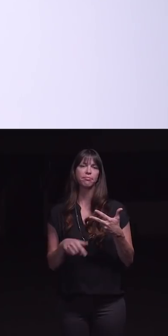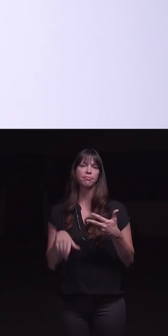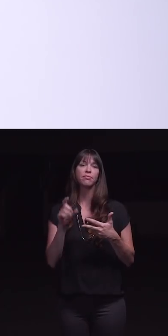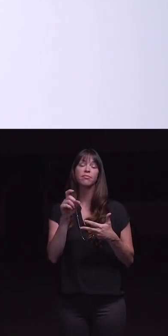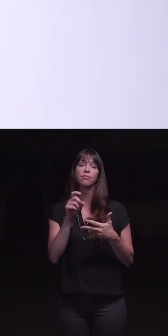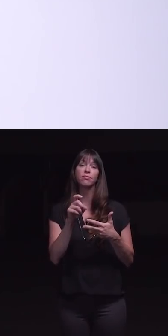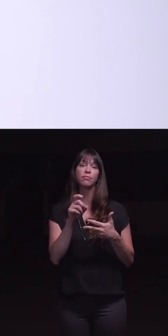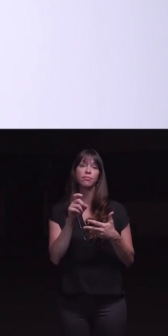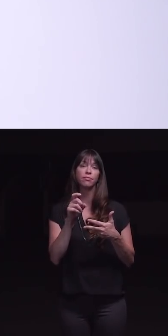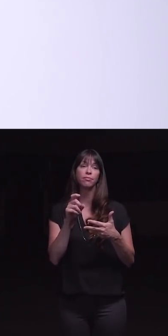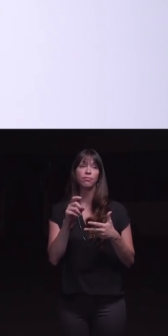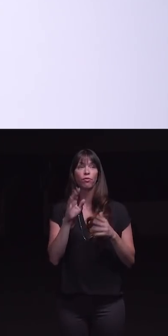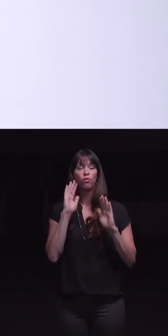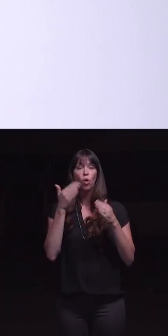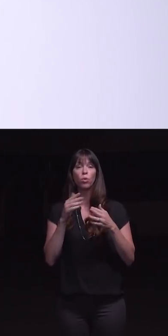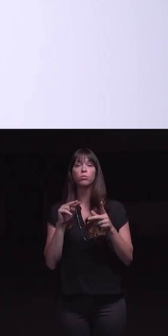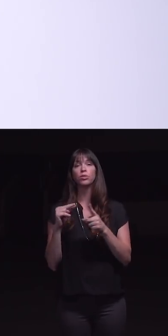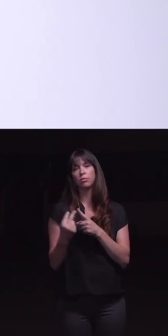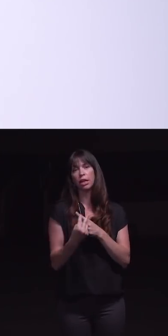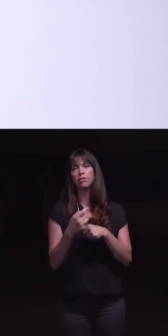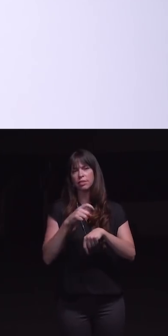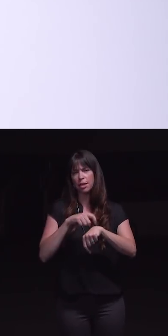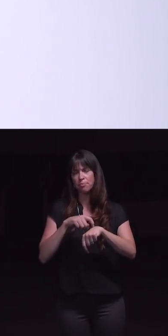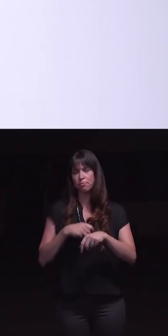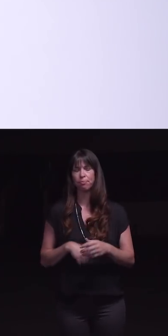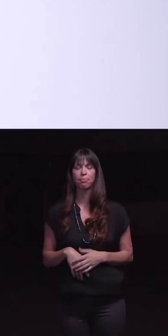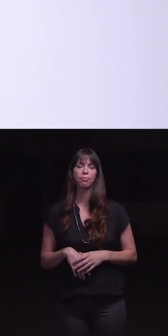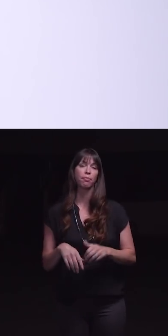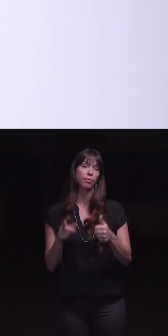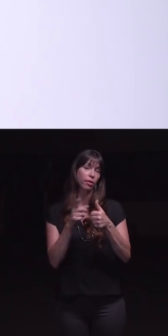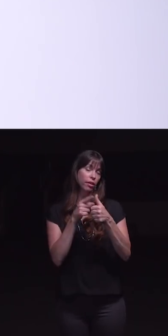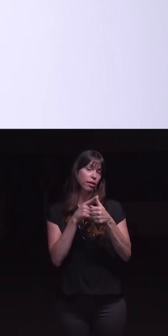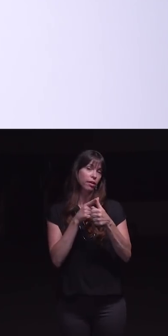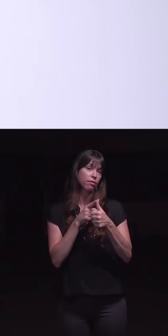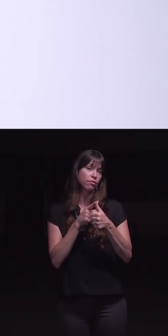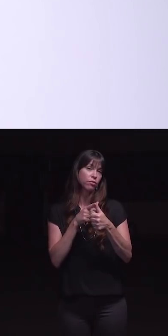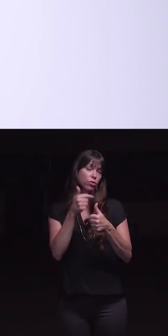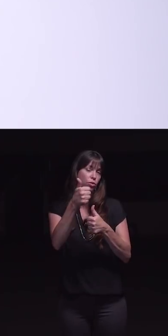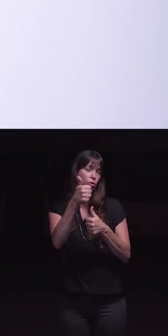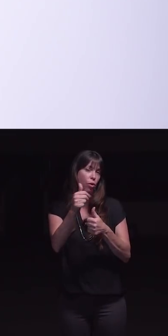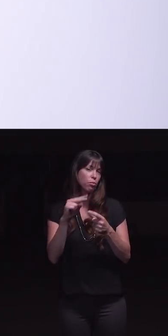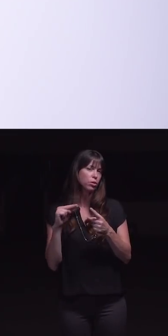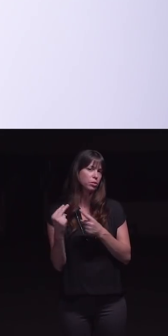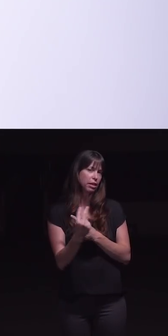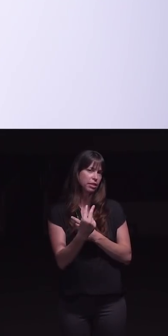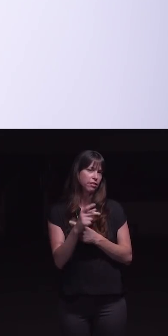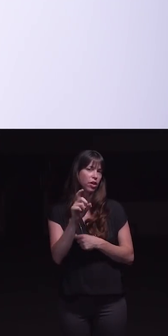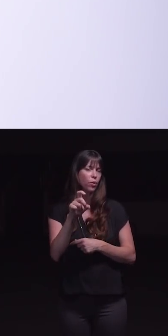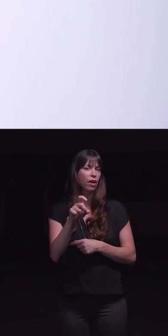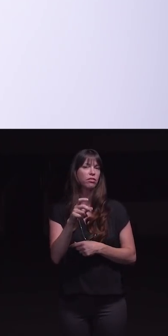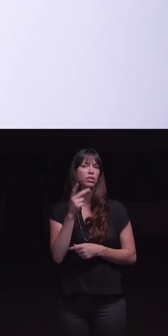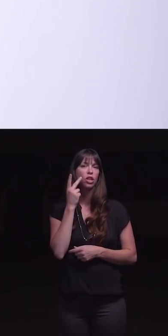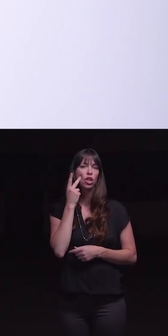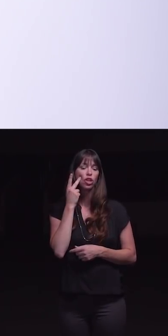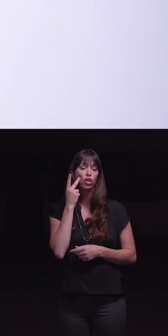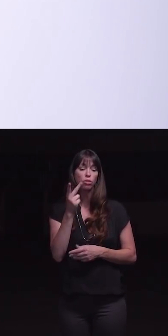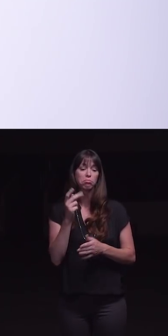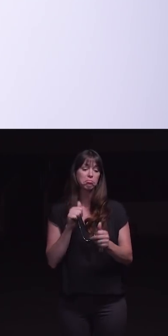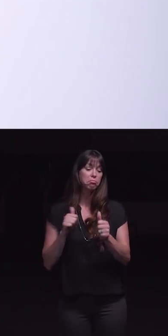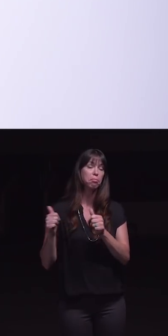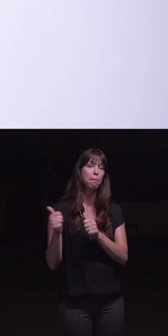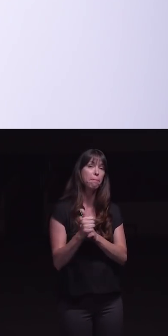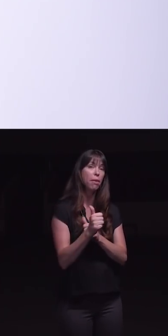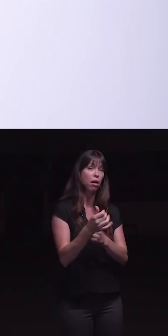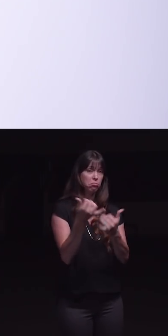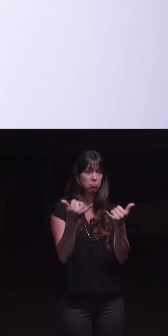our perspective of time. The first one is your own perspective. You have to learn to look